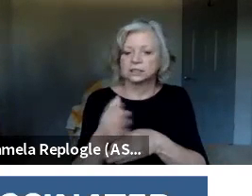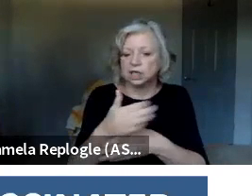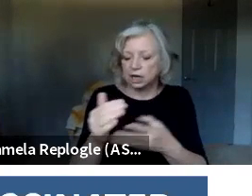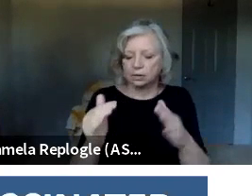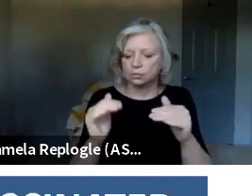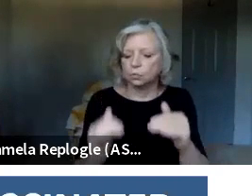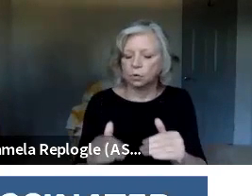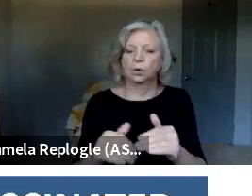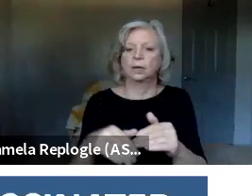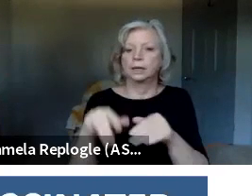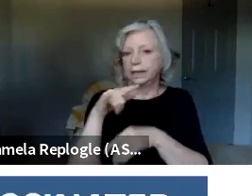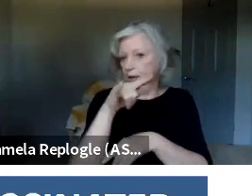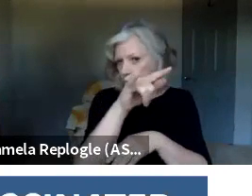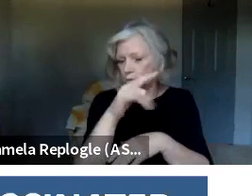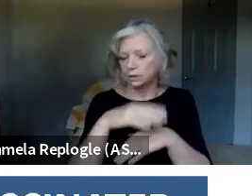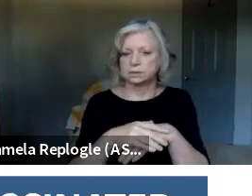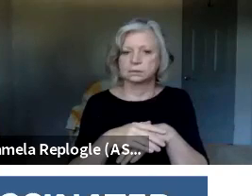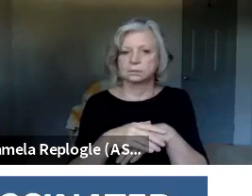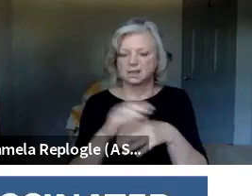airports, on airplanes.